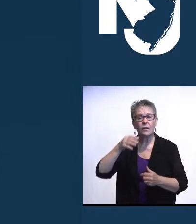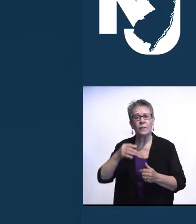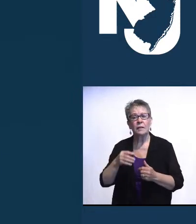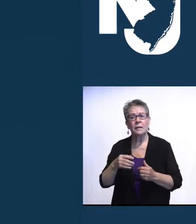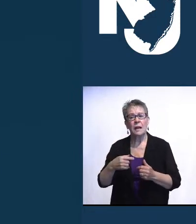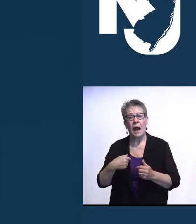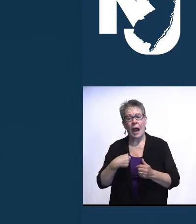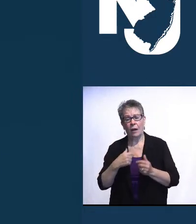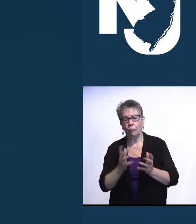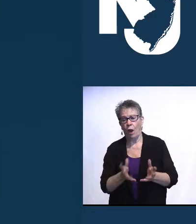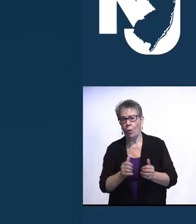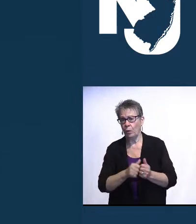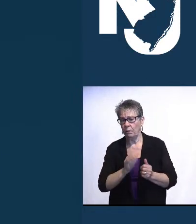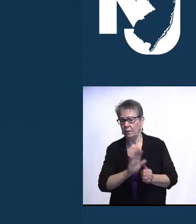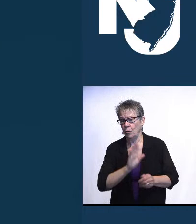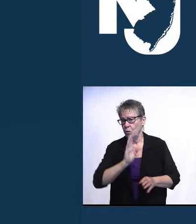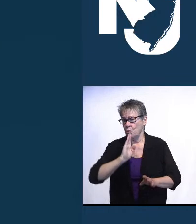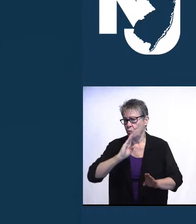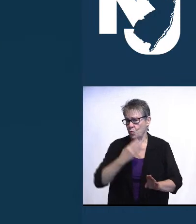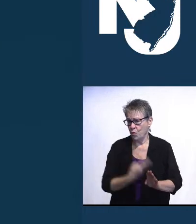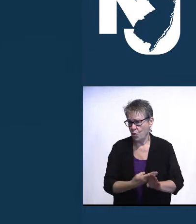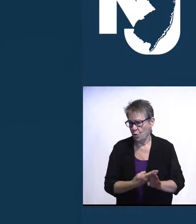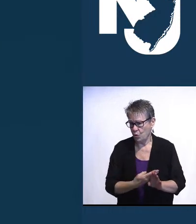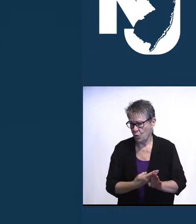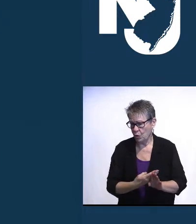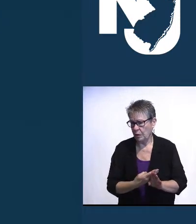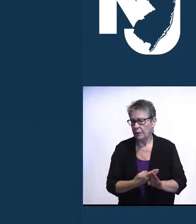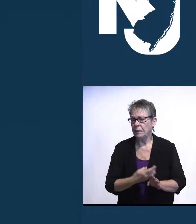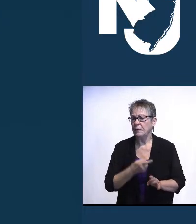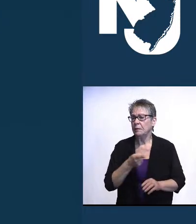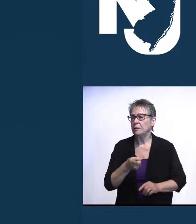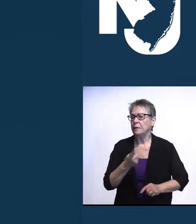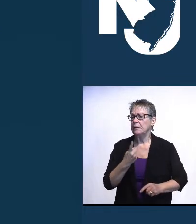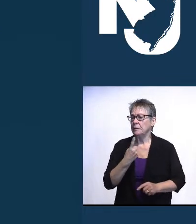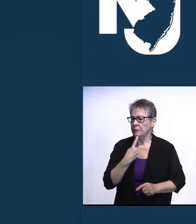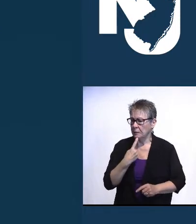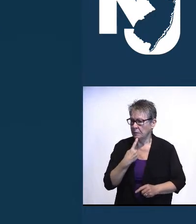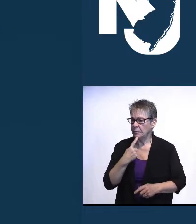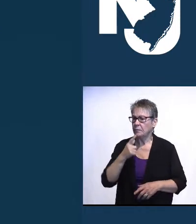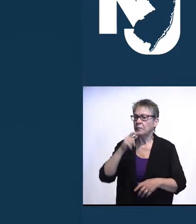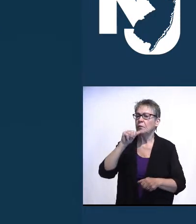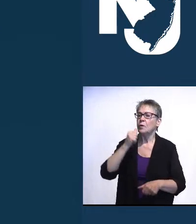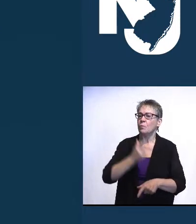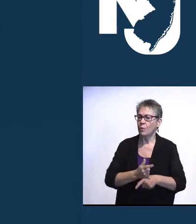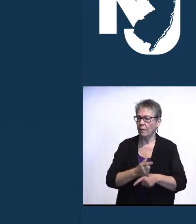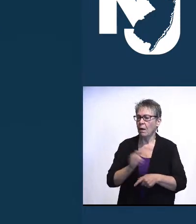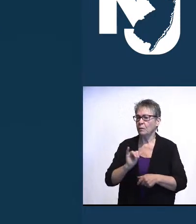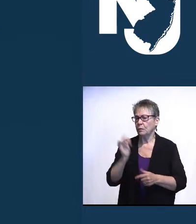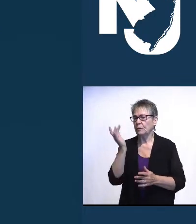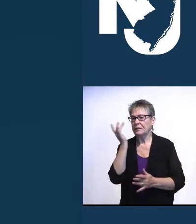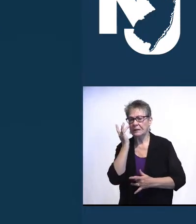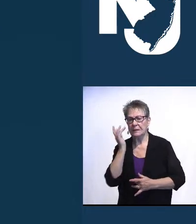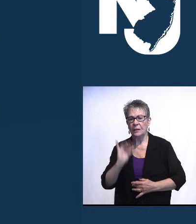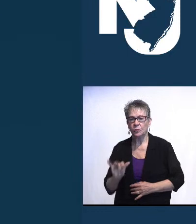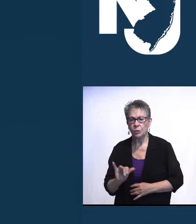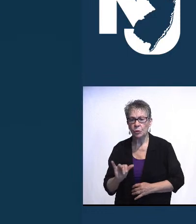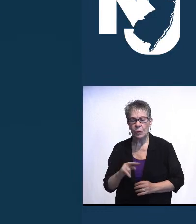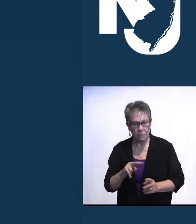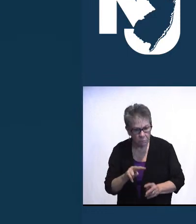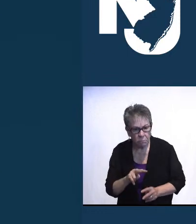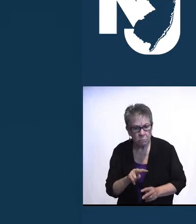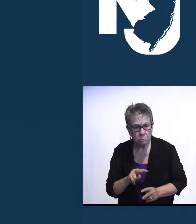her brother was battling this. And as we were getting ready to honor the father last week, sadly we got